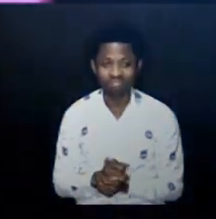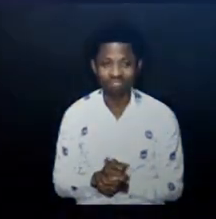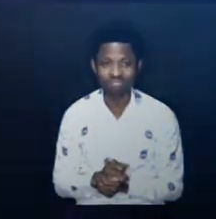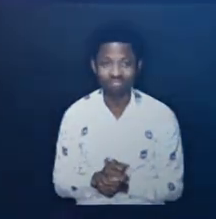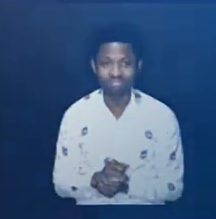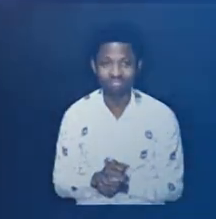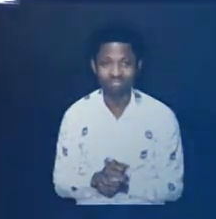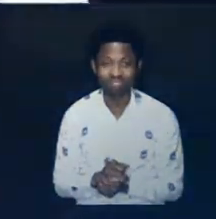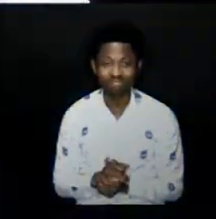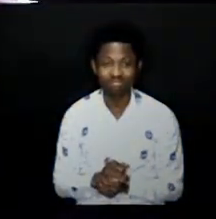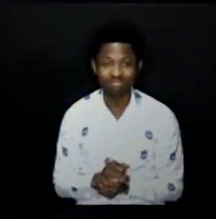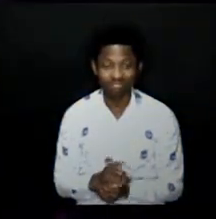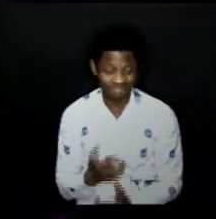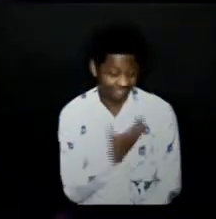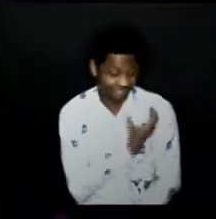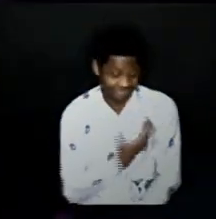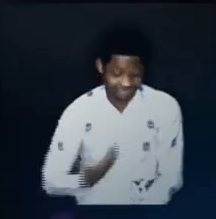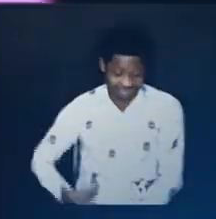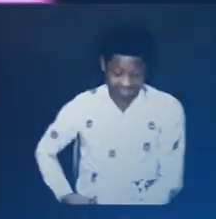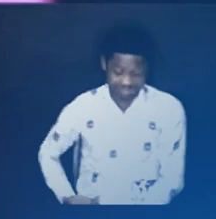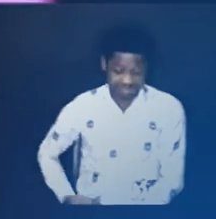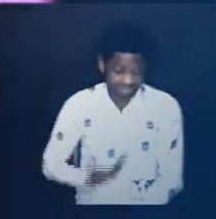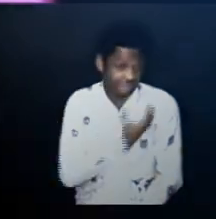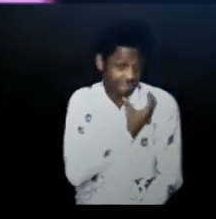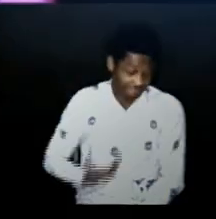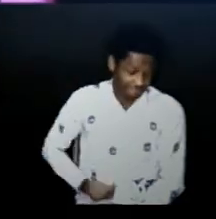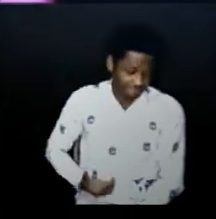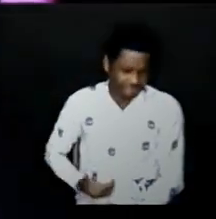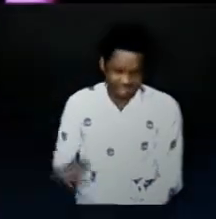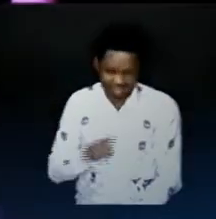See, chieftaincy is leadership.